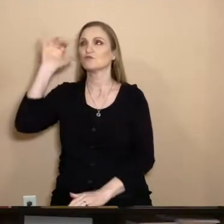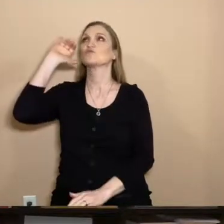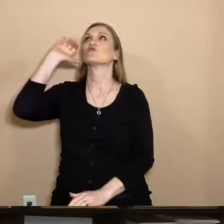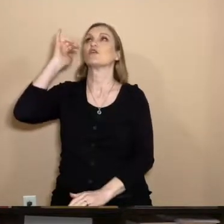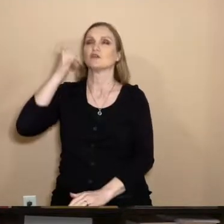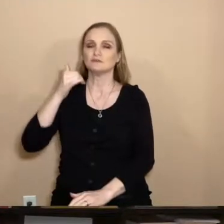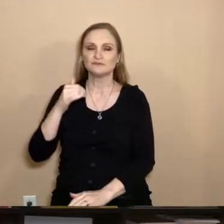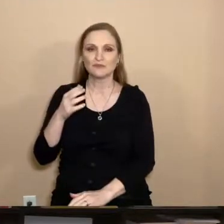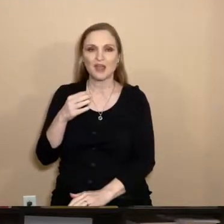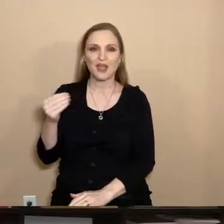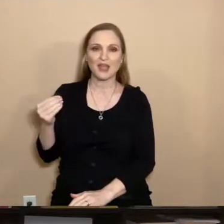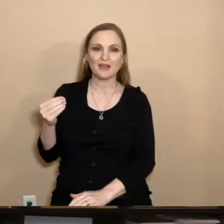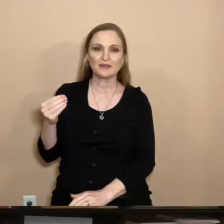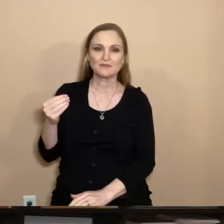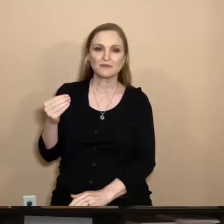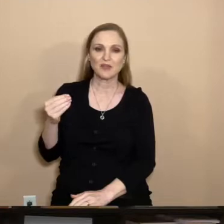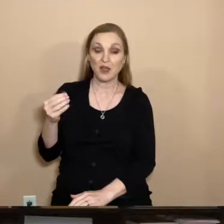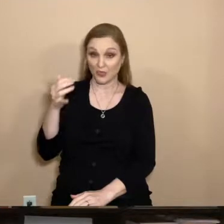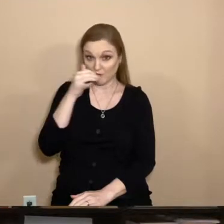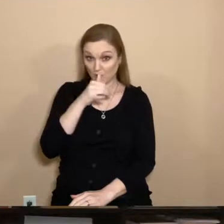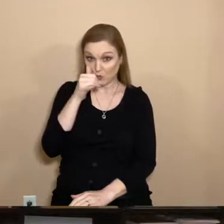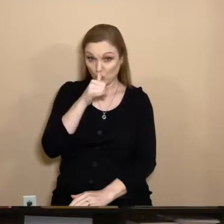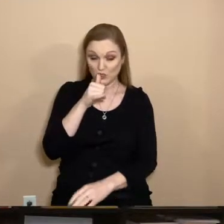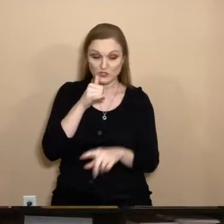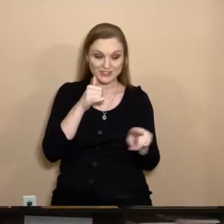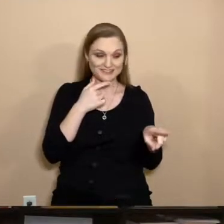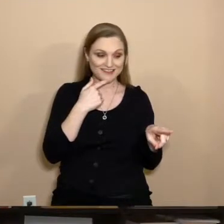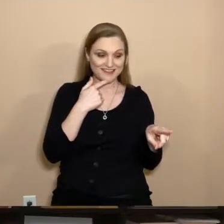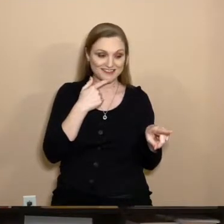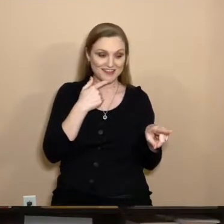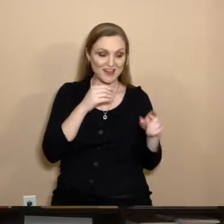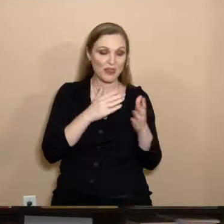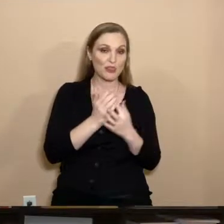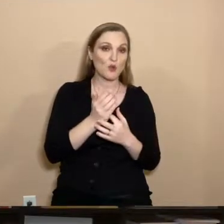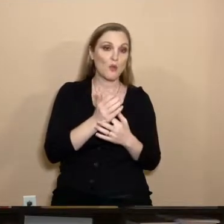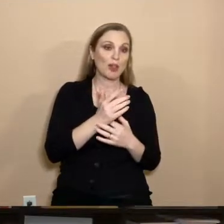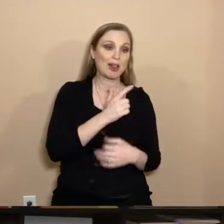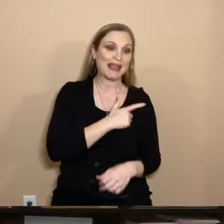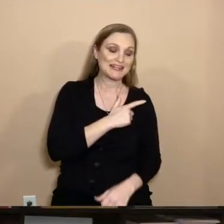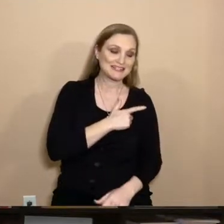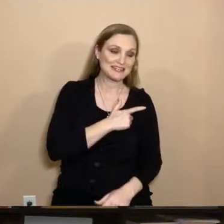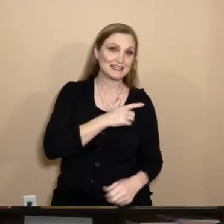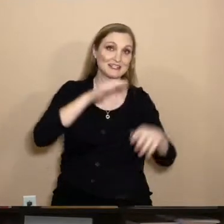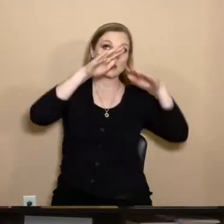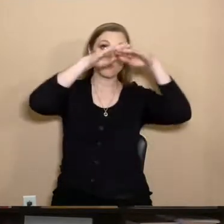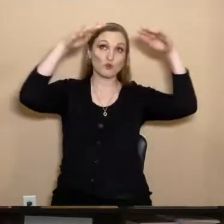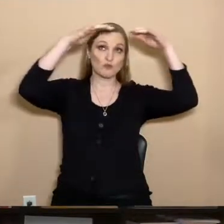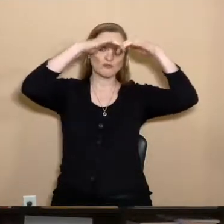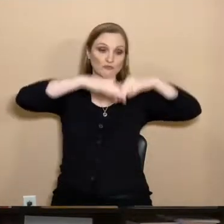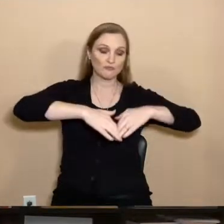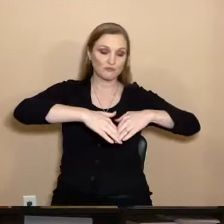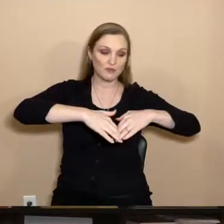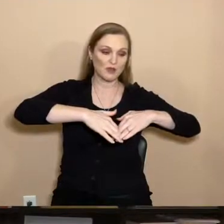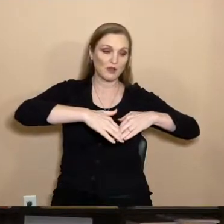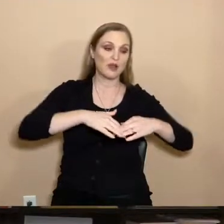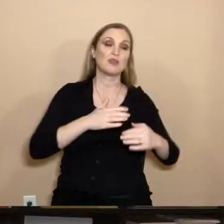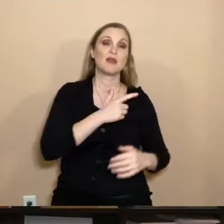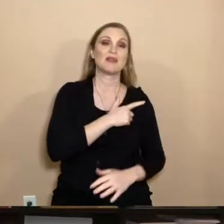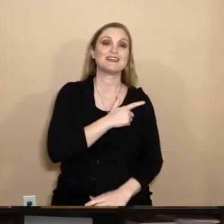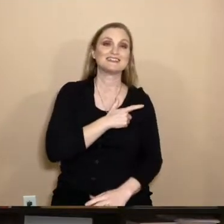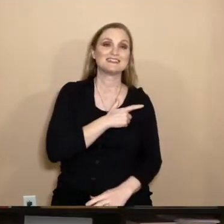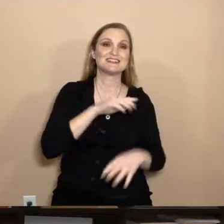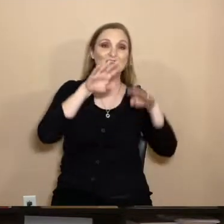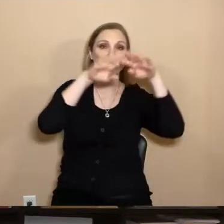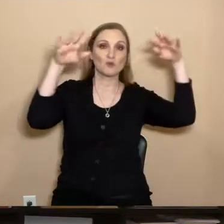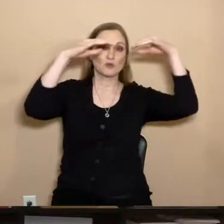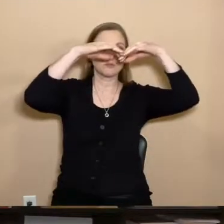doubling down on the foolish, he says, through sloth, the roof sinks in. Through the laziness of the foolish leader, the roof is